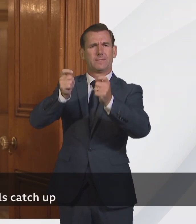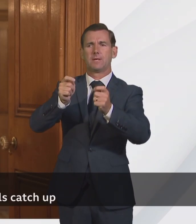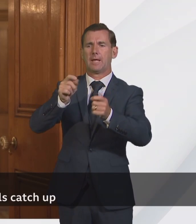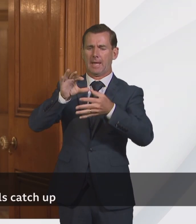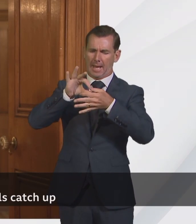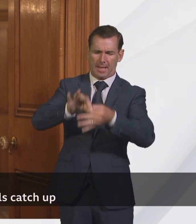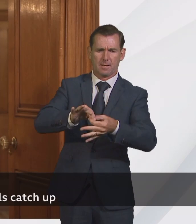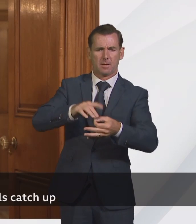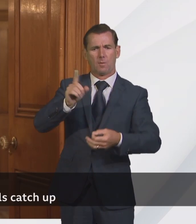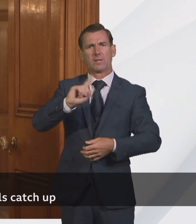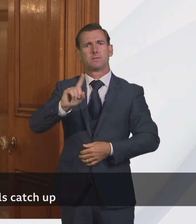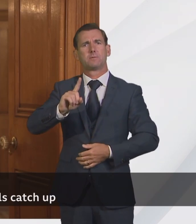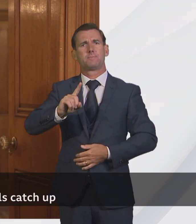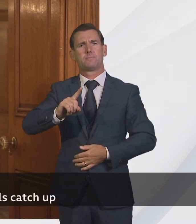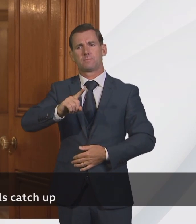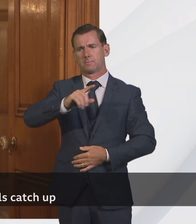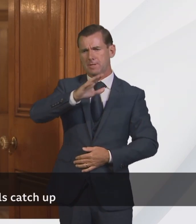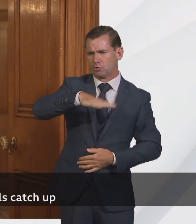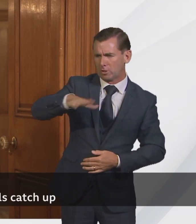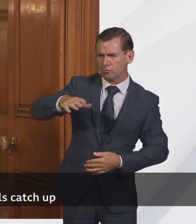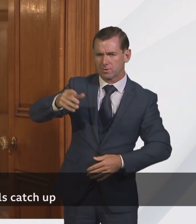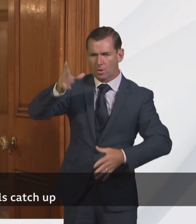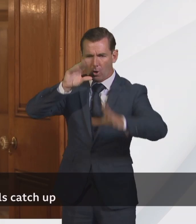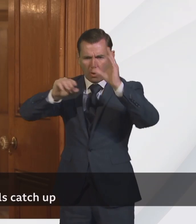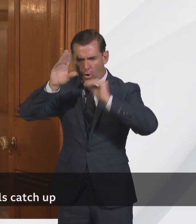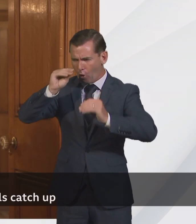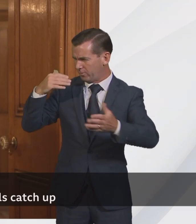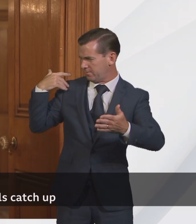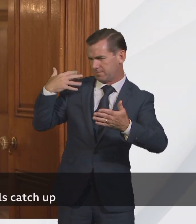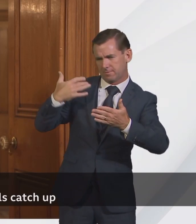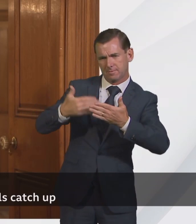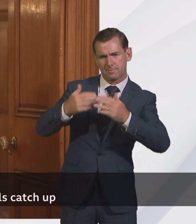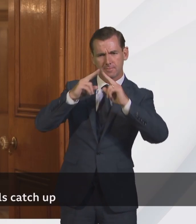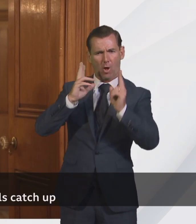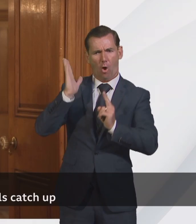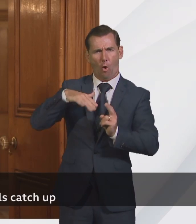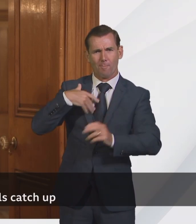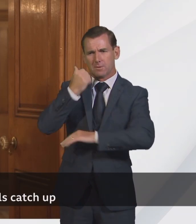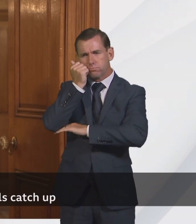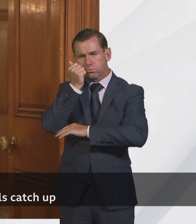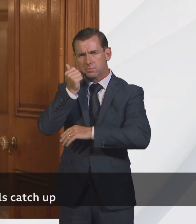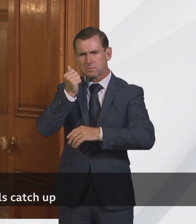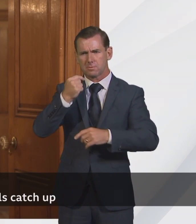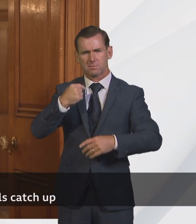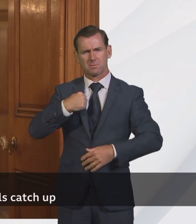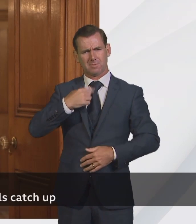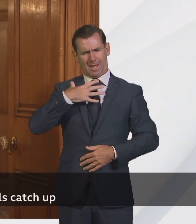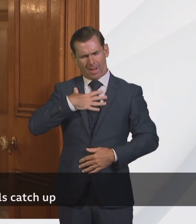about children and their ability to learn while they've been in lockdown. I want to see every